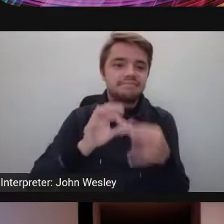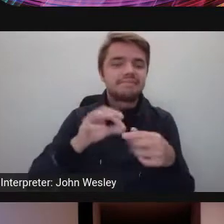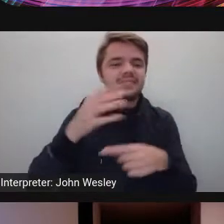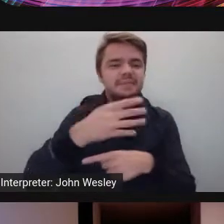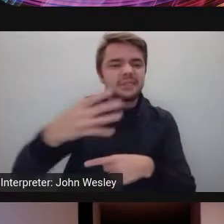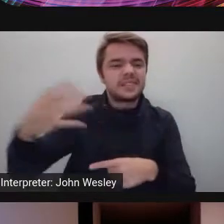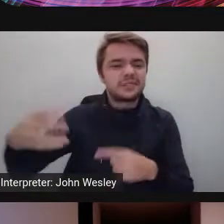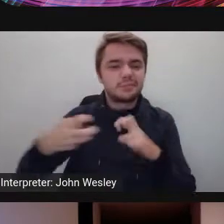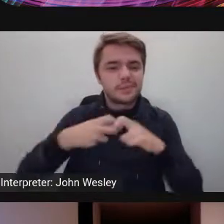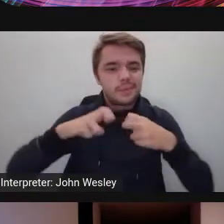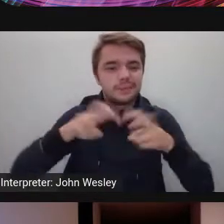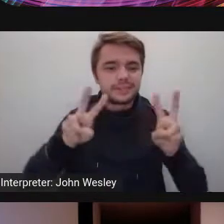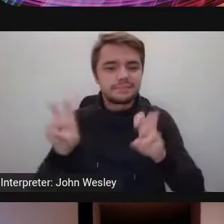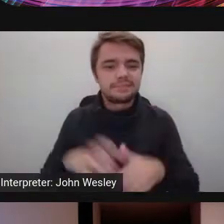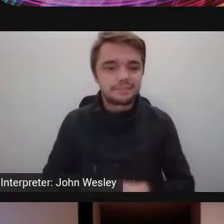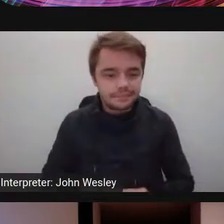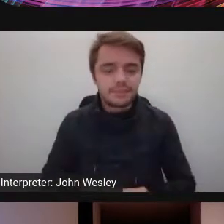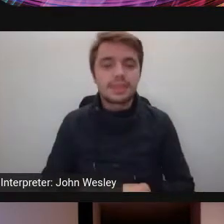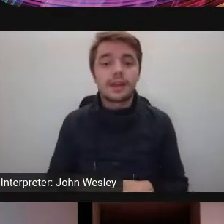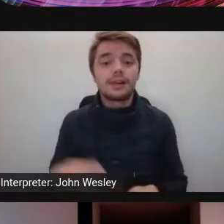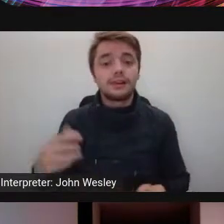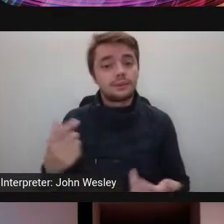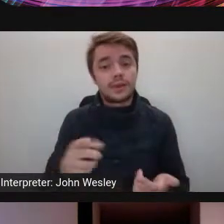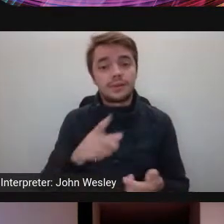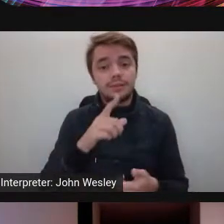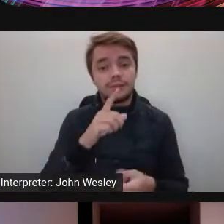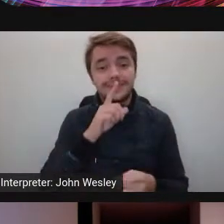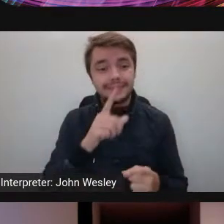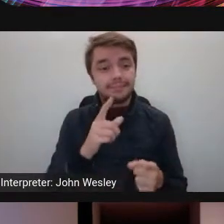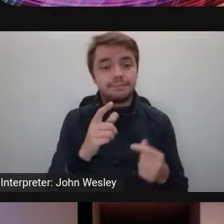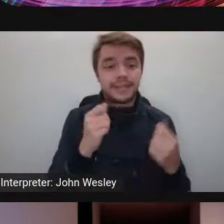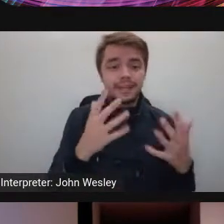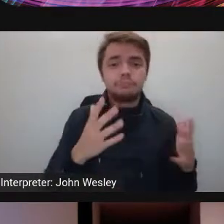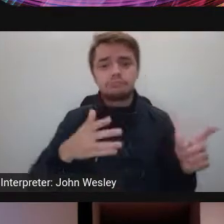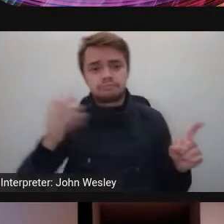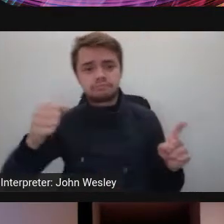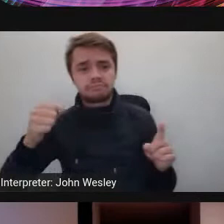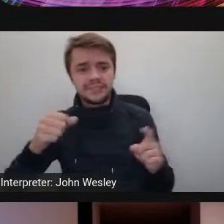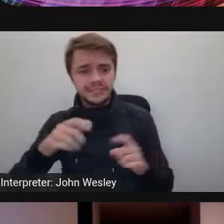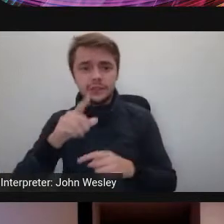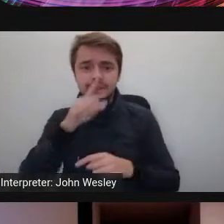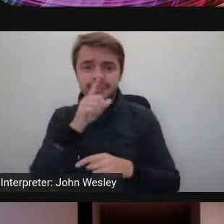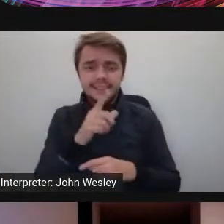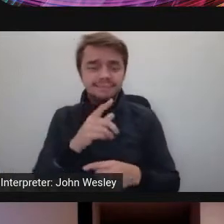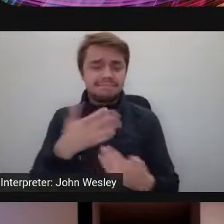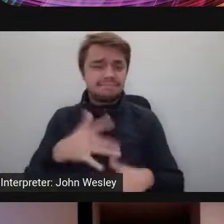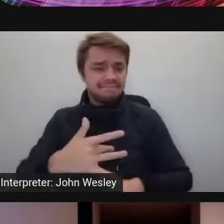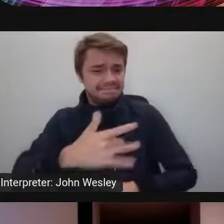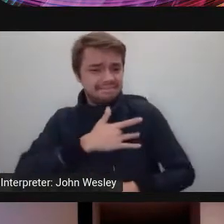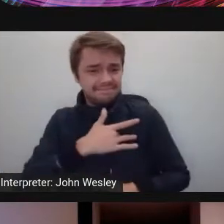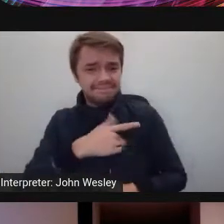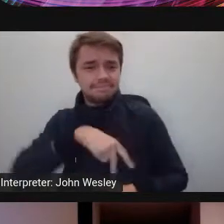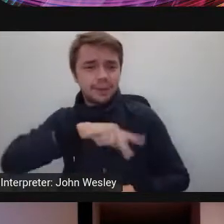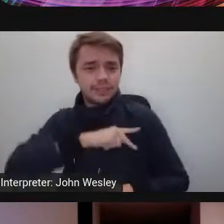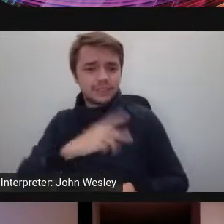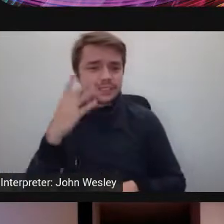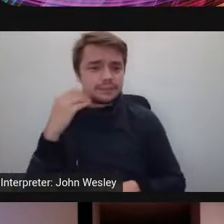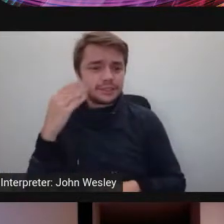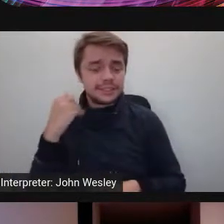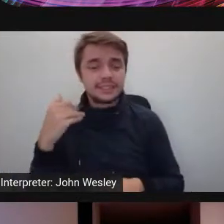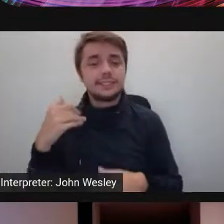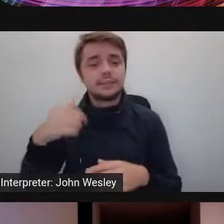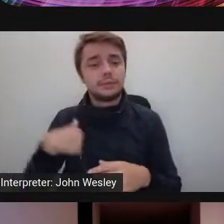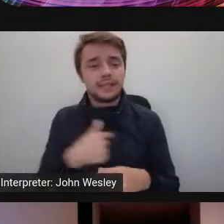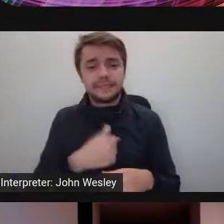we really combined a lot of intimate and real world circumstances that we were living through and that we were seeing around